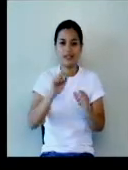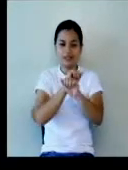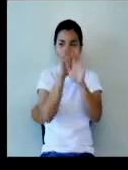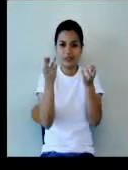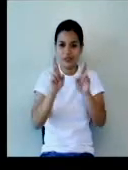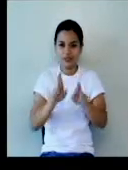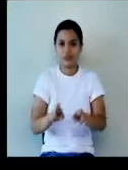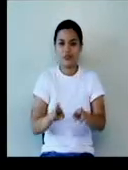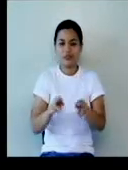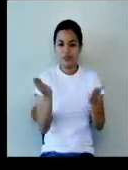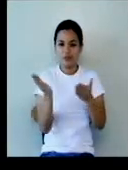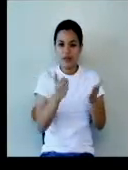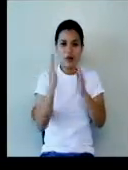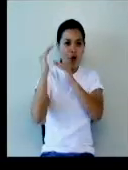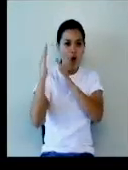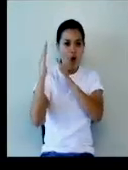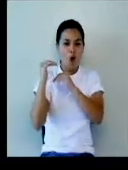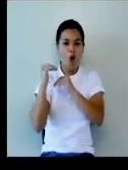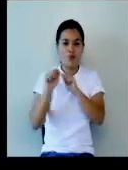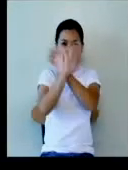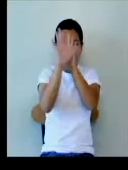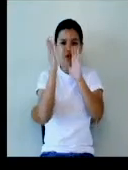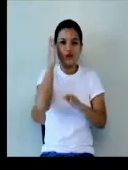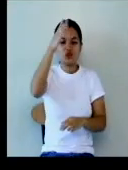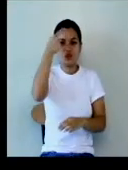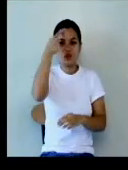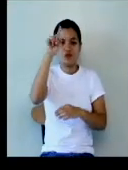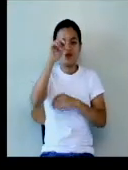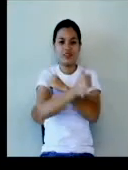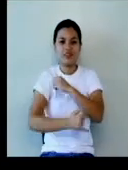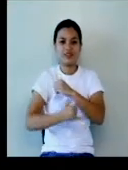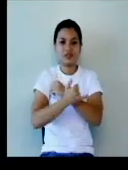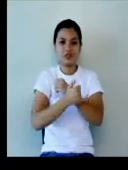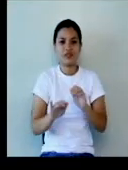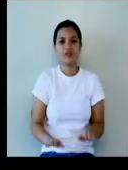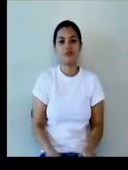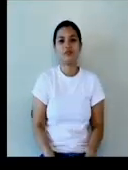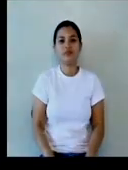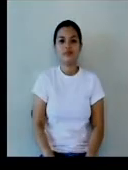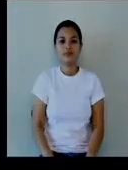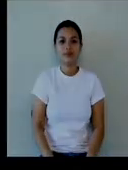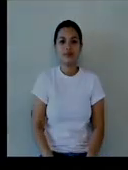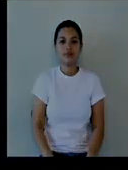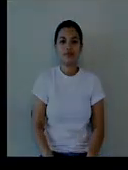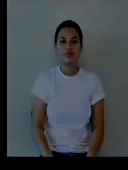and more transparent results, bringing hope and a brighter future for the country.